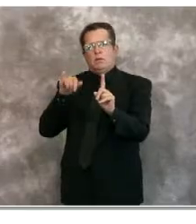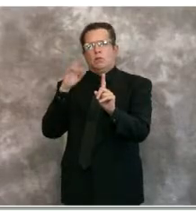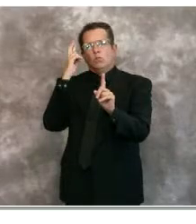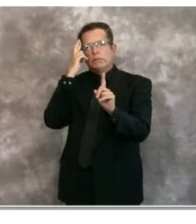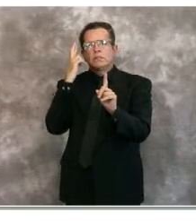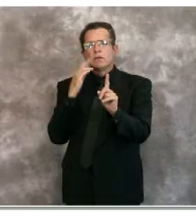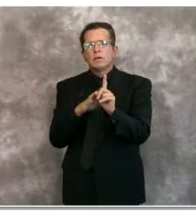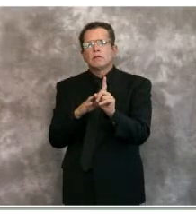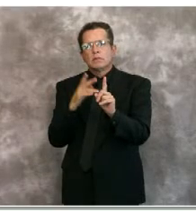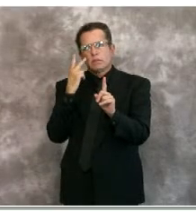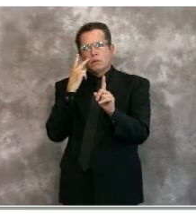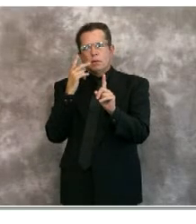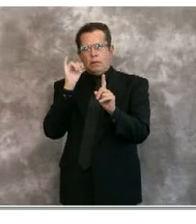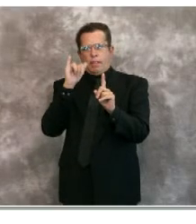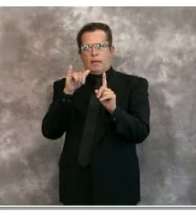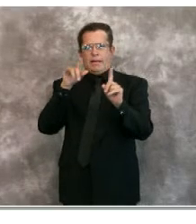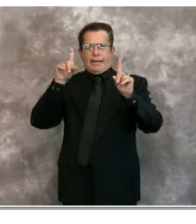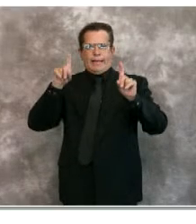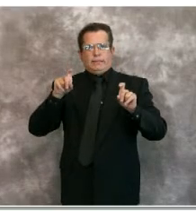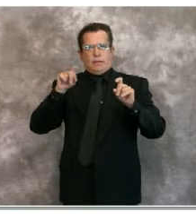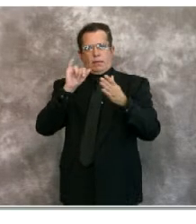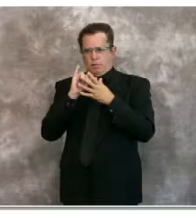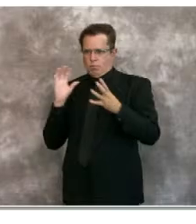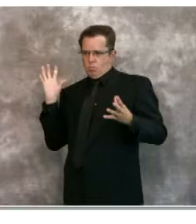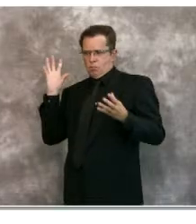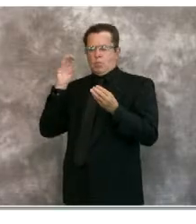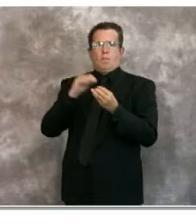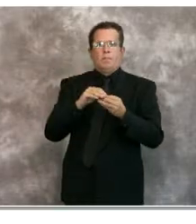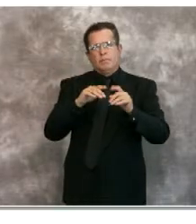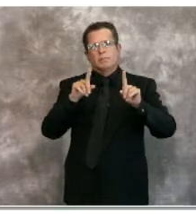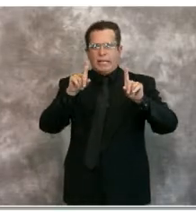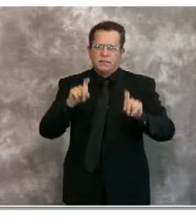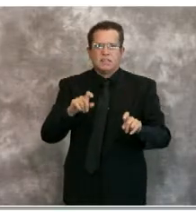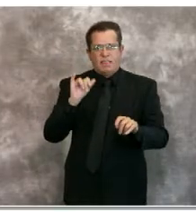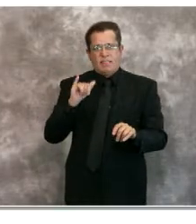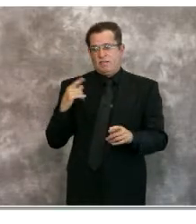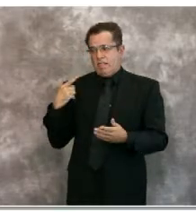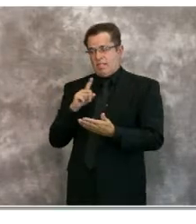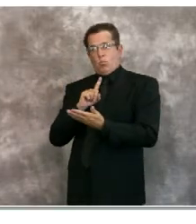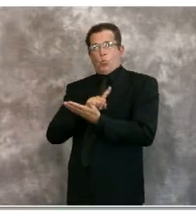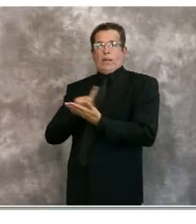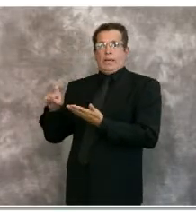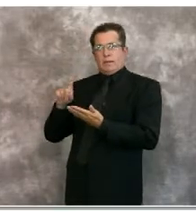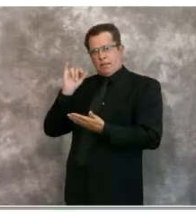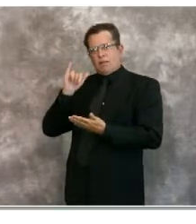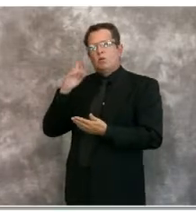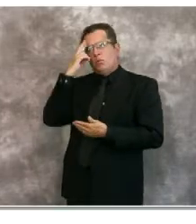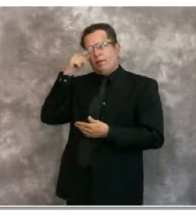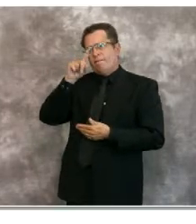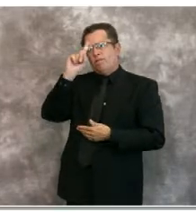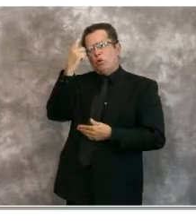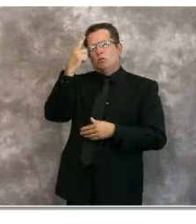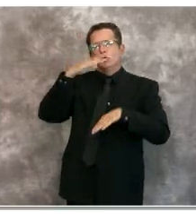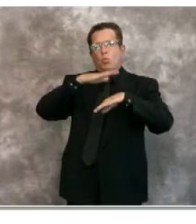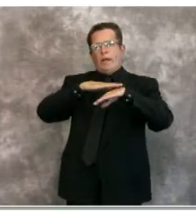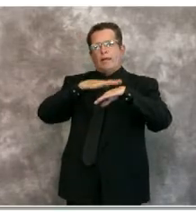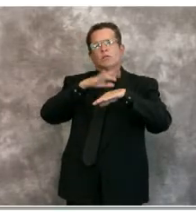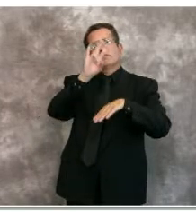the variability in testing that has occurred over the past week, and that's why the first trigger is at 72%.